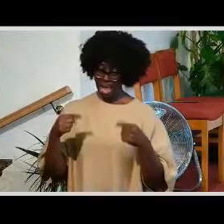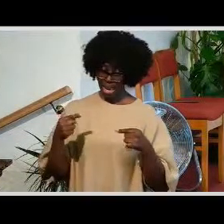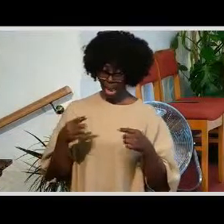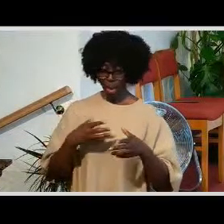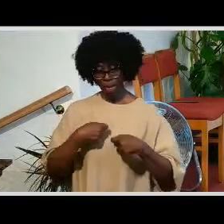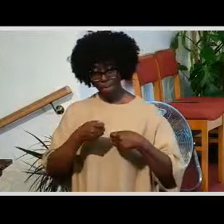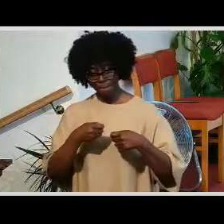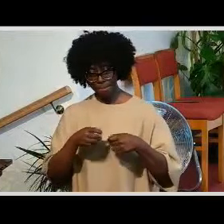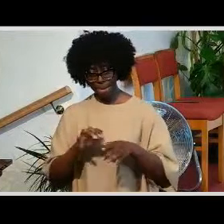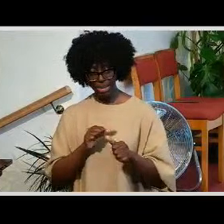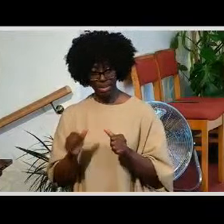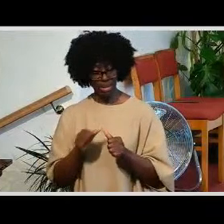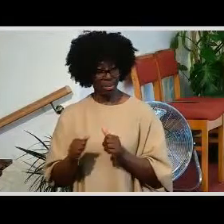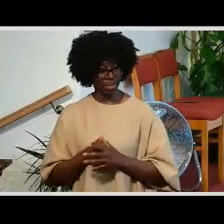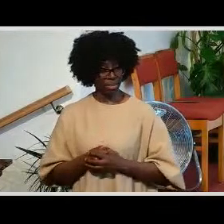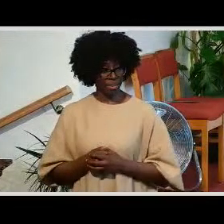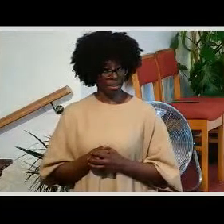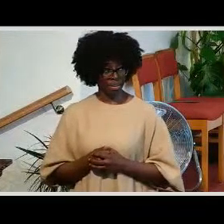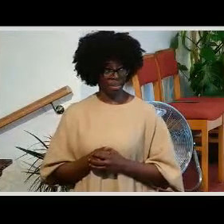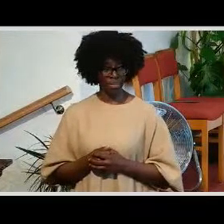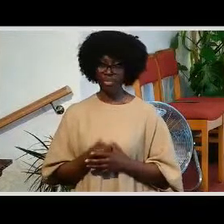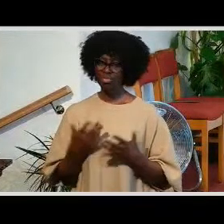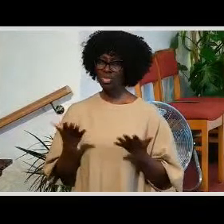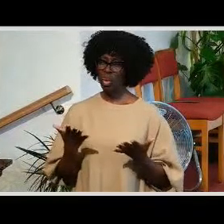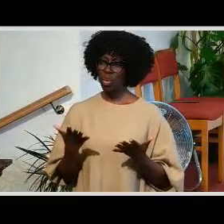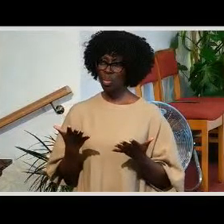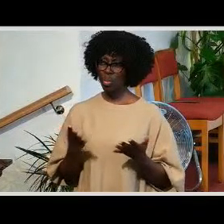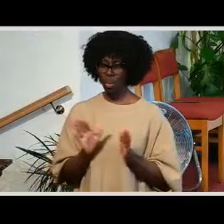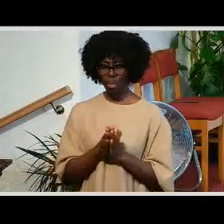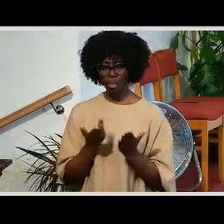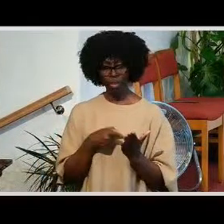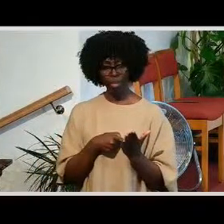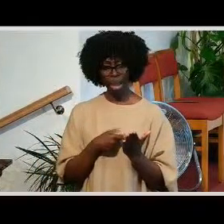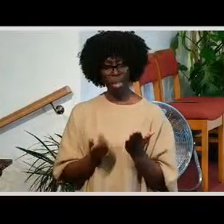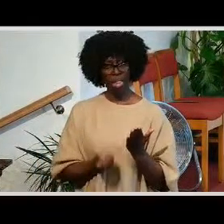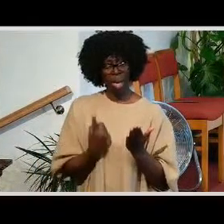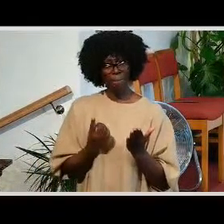So, what happened in biblical times?